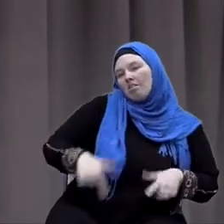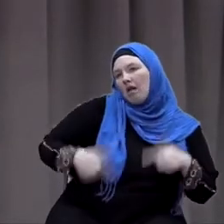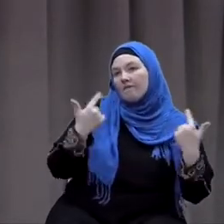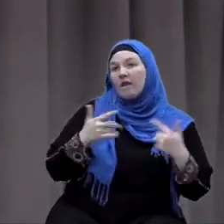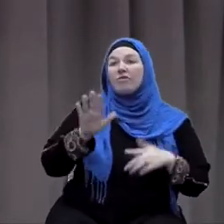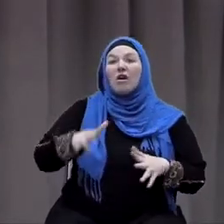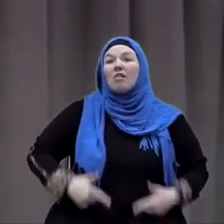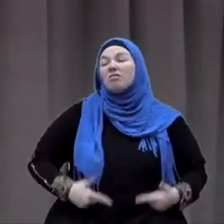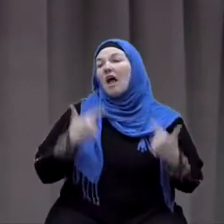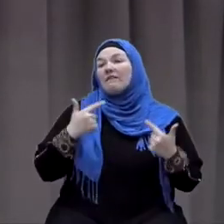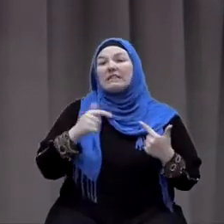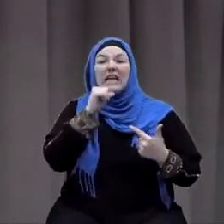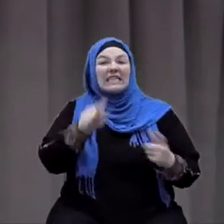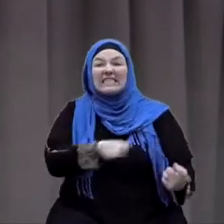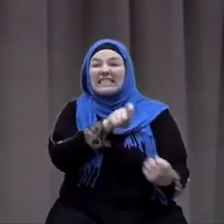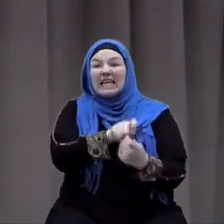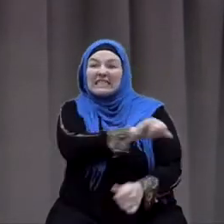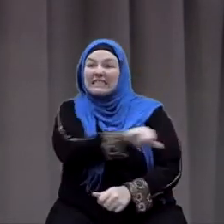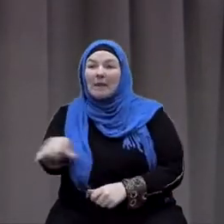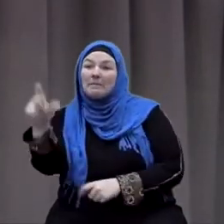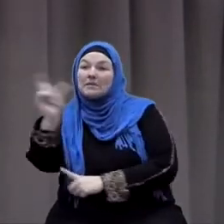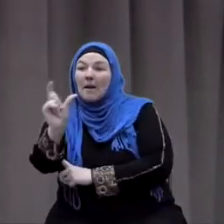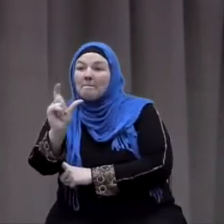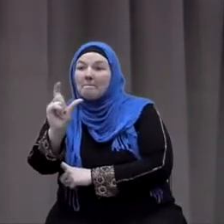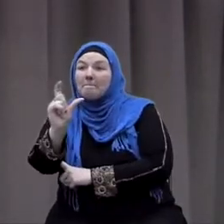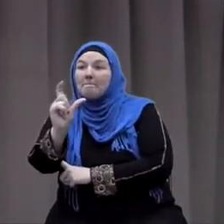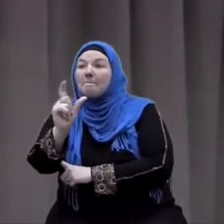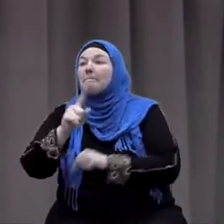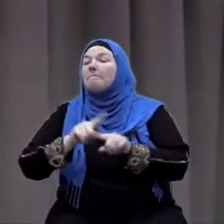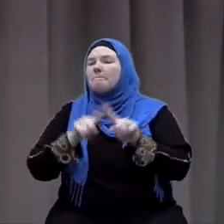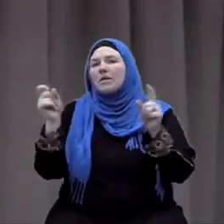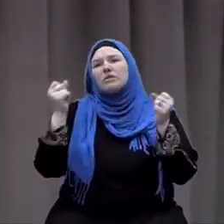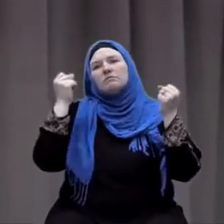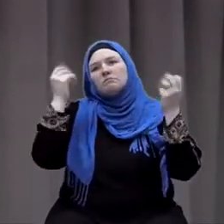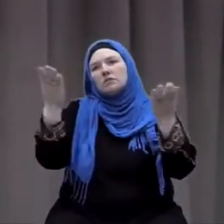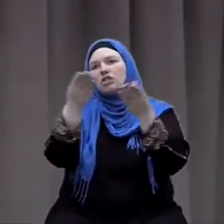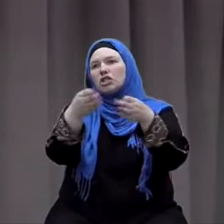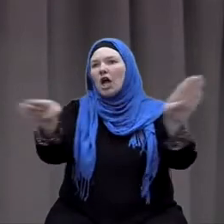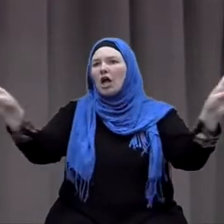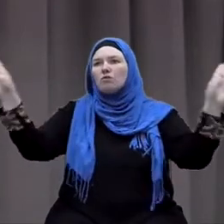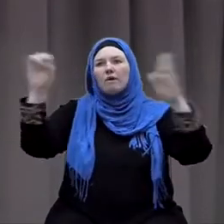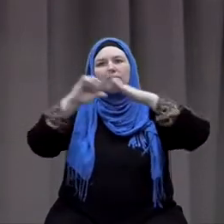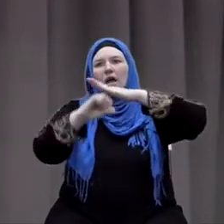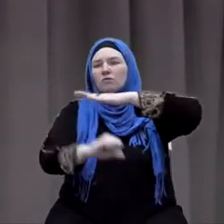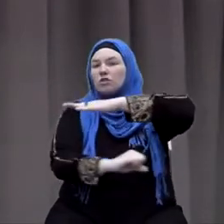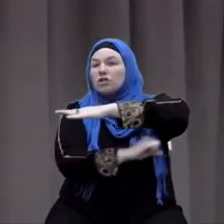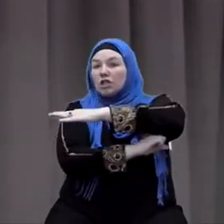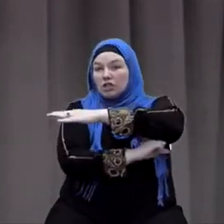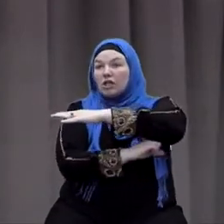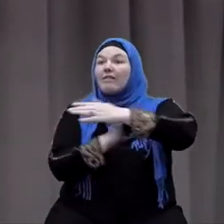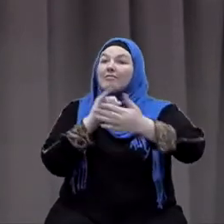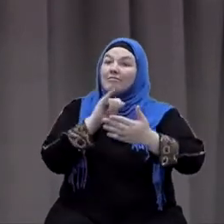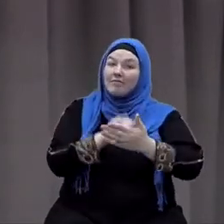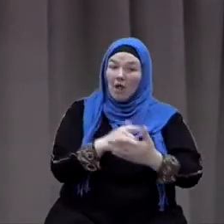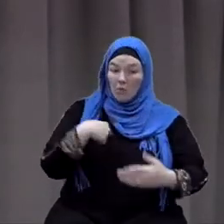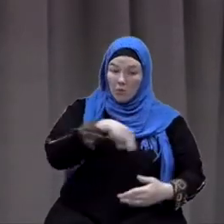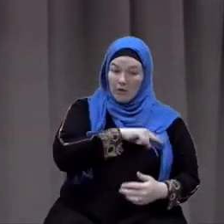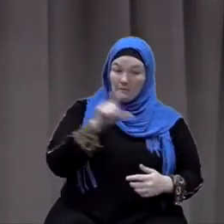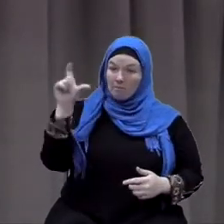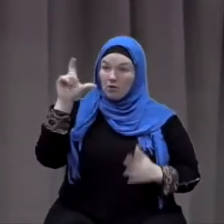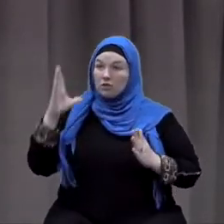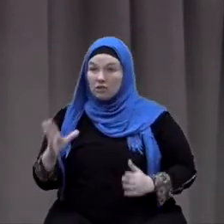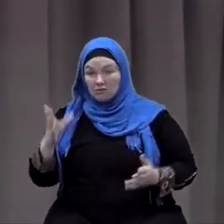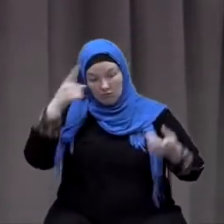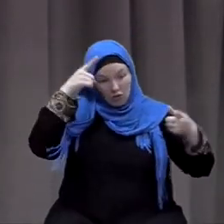be exactly what Islam says, but there are a lot of general principles with which we Muslims